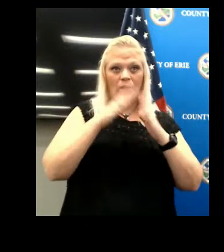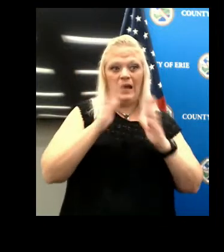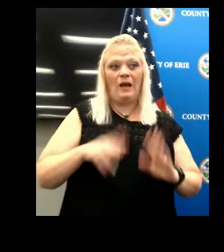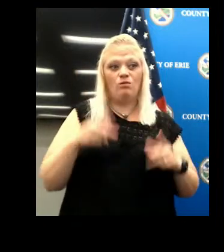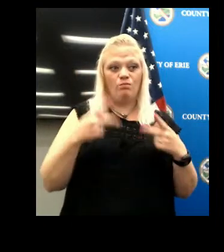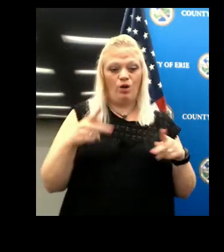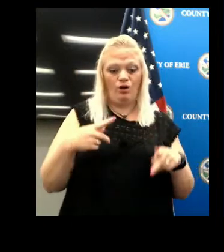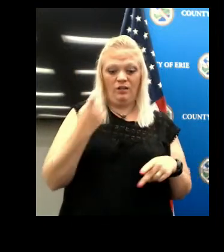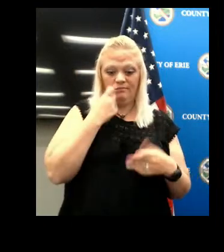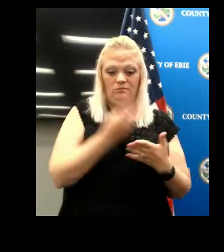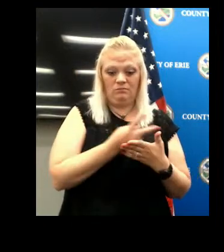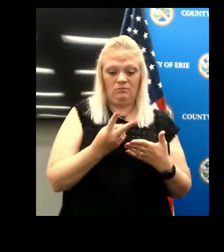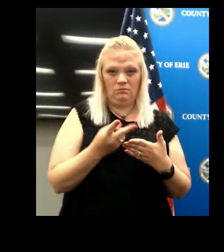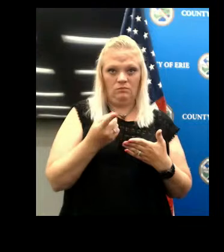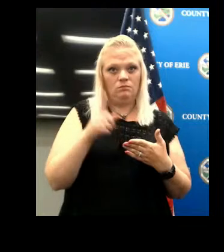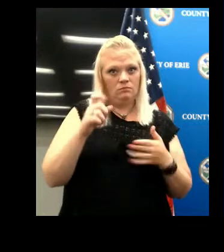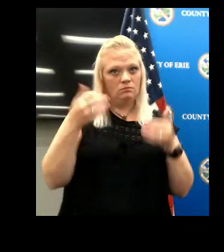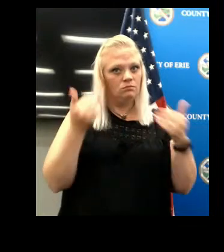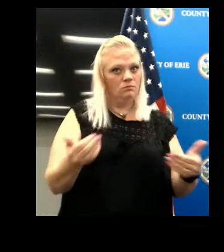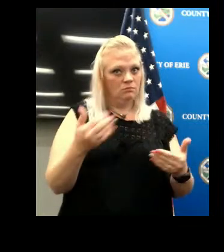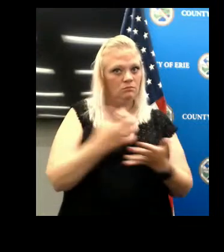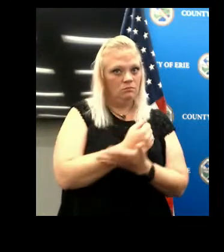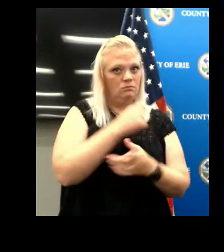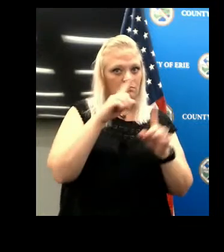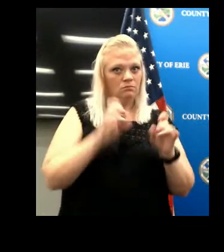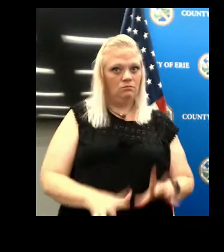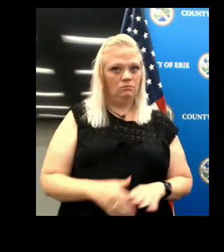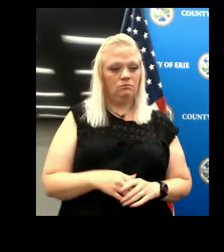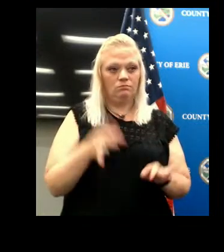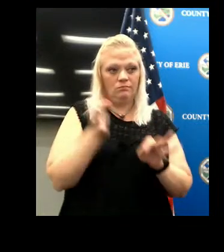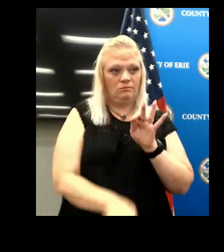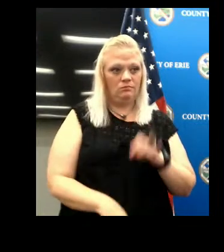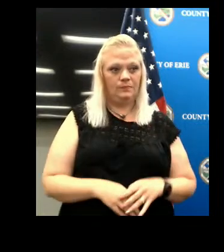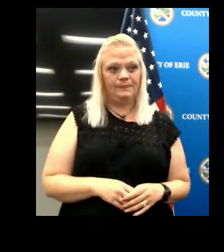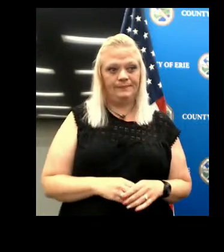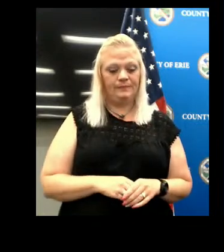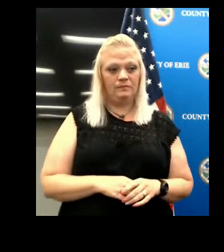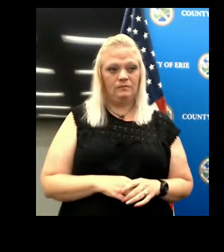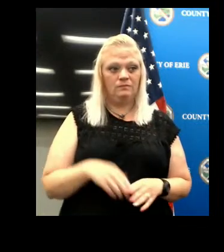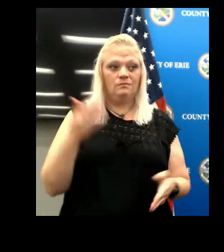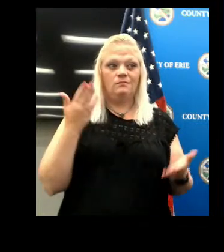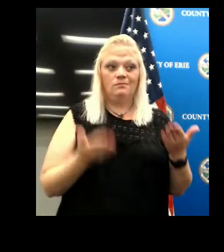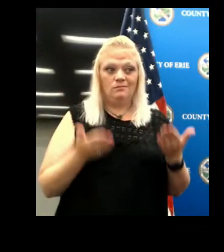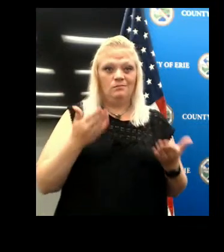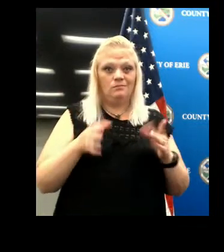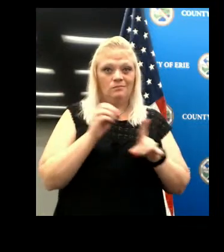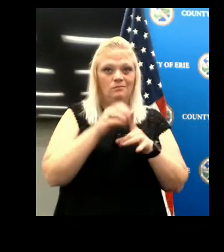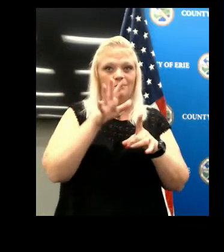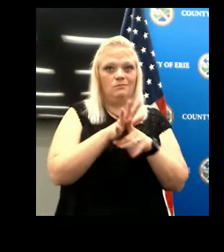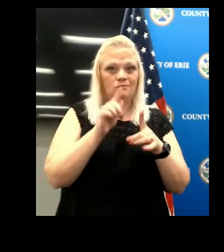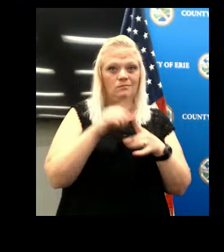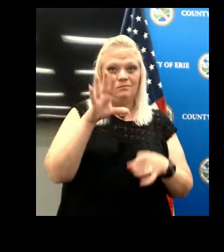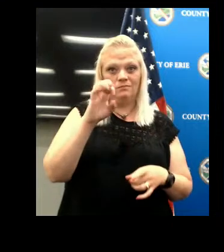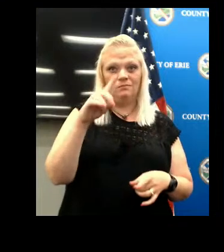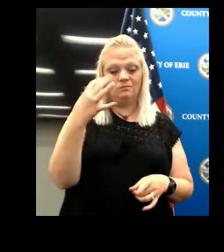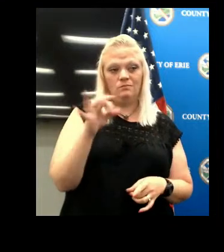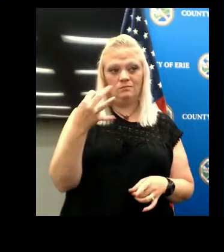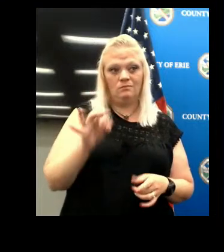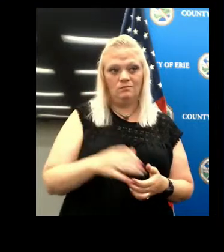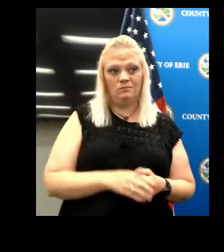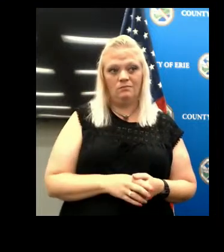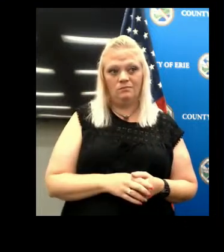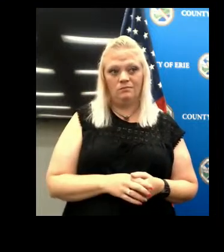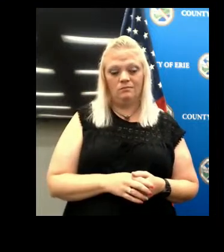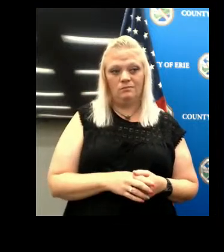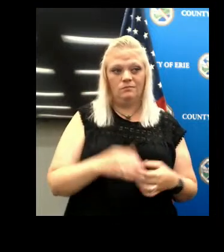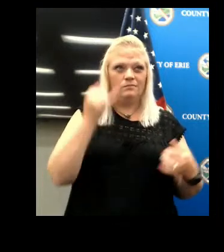the past 2 weeks, you should get tested. Simple as that. You probably were exposed to COVID-19.